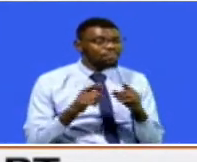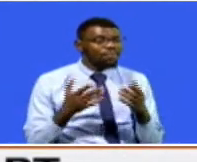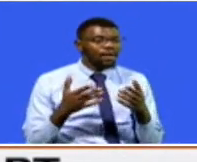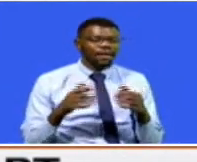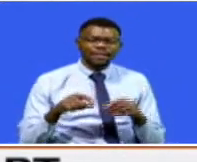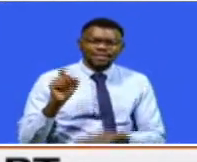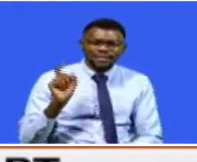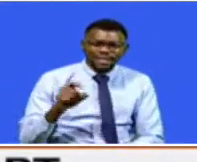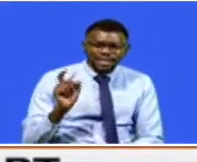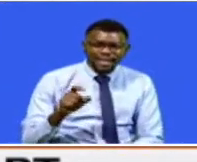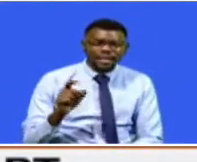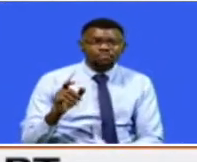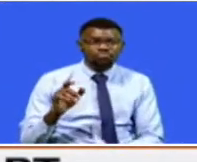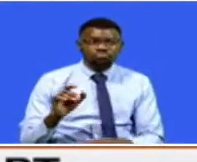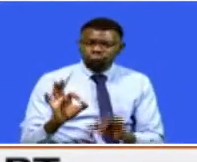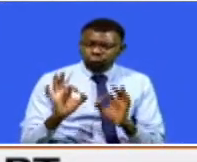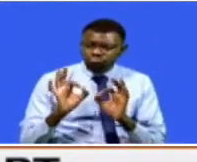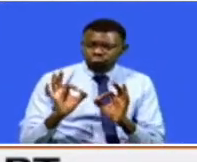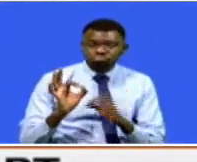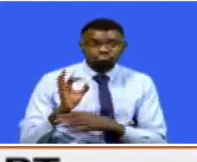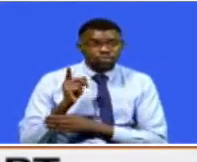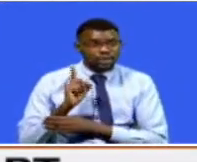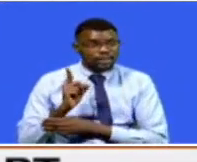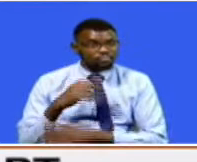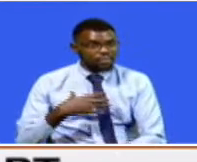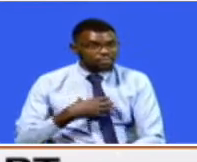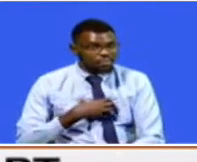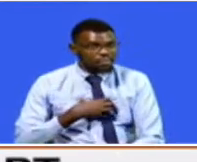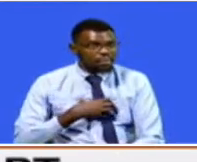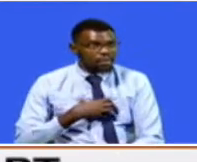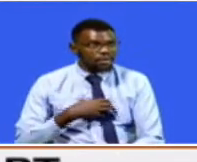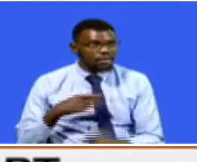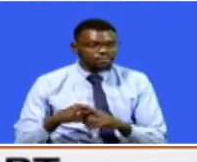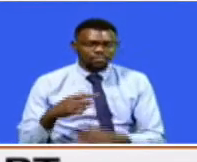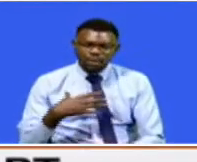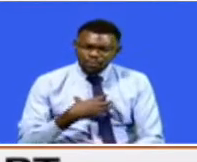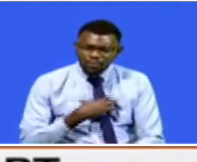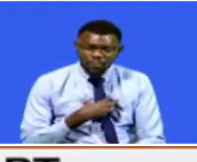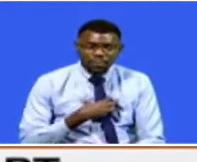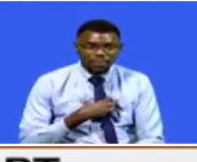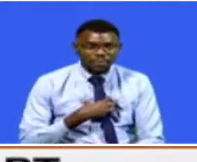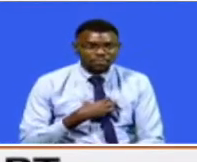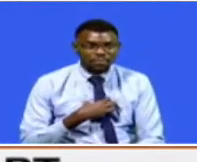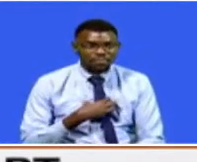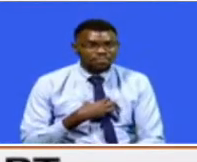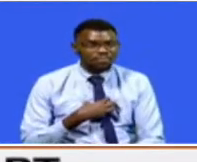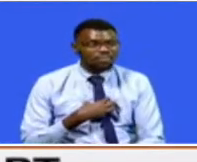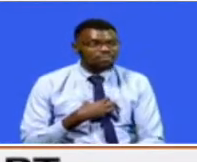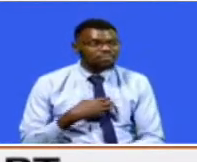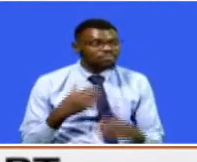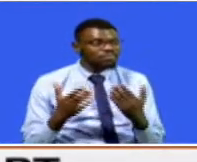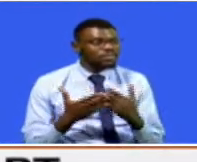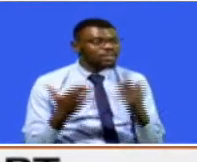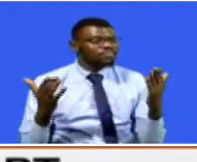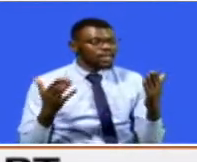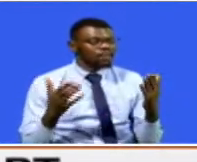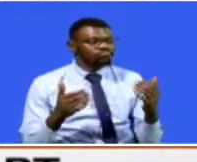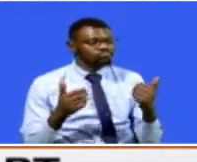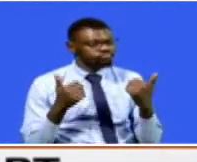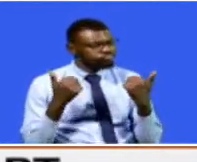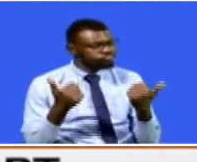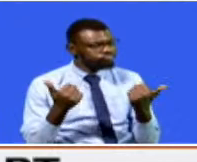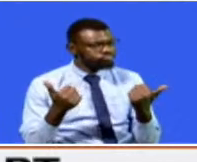you want to retire and make sure that your time is used for something more